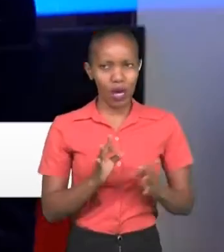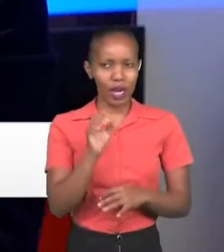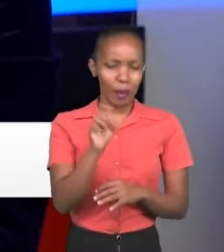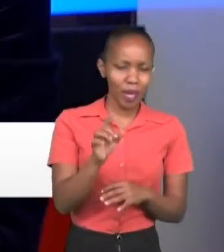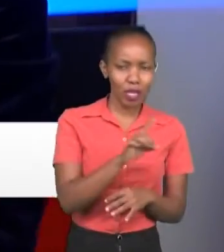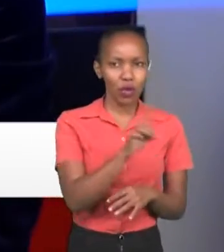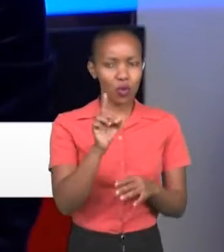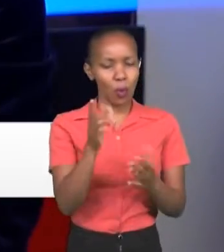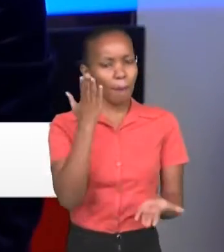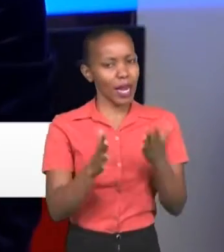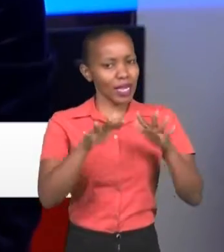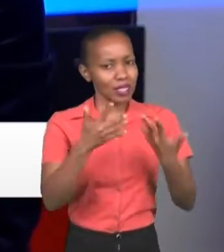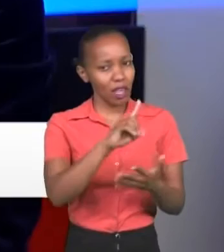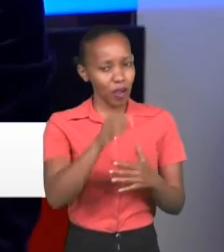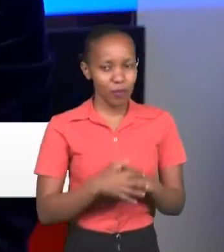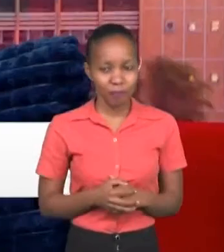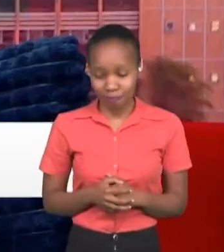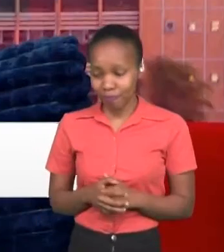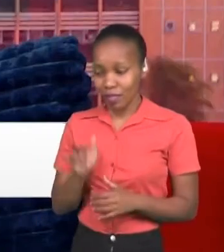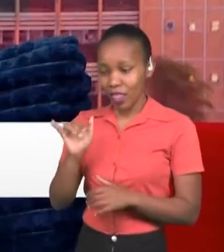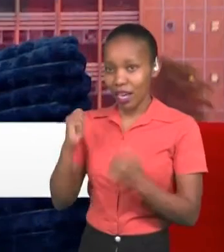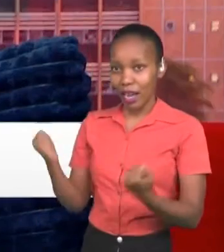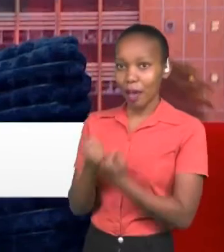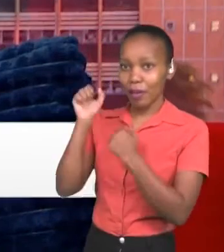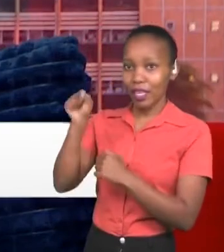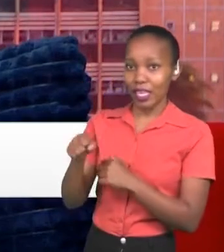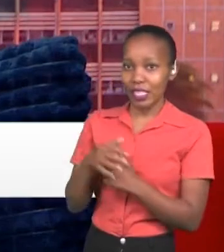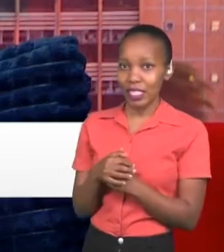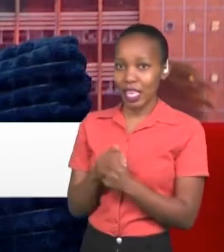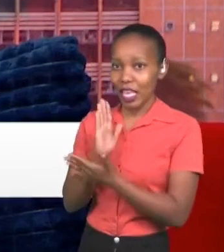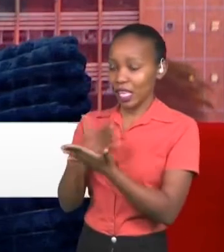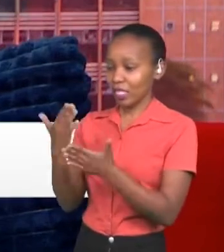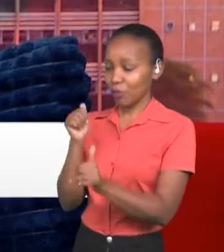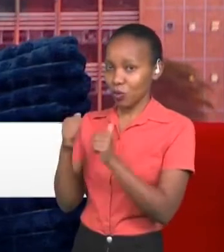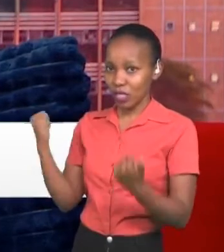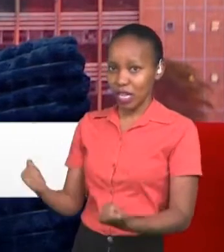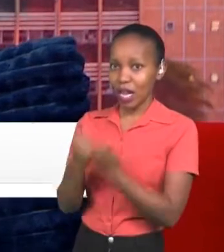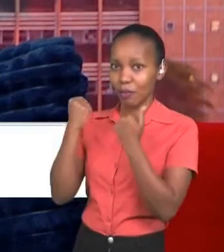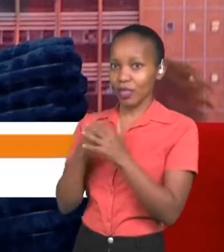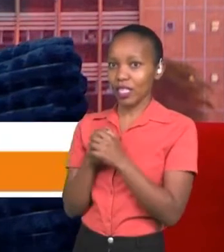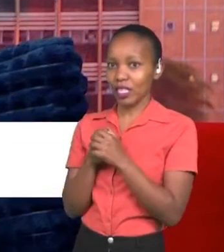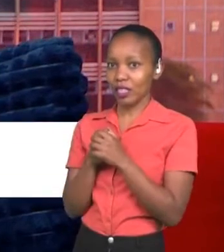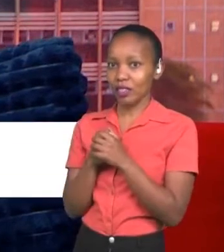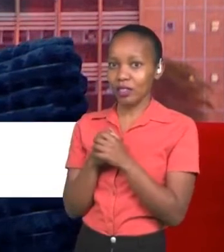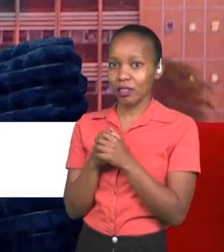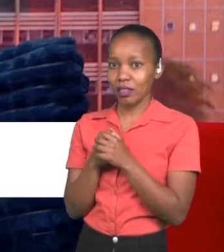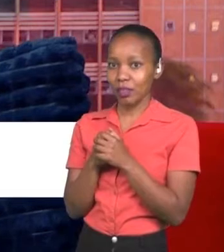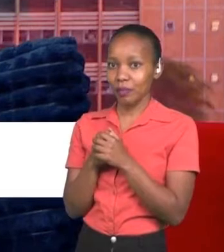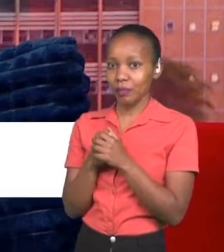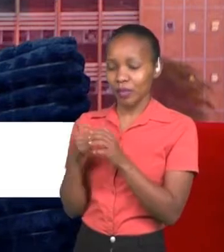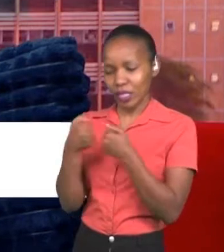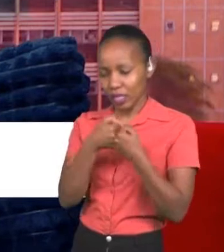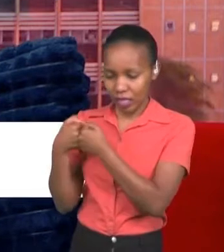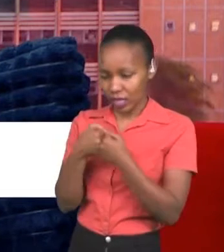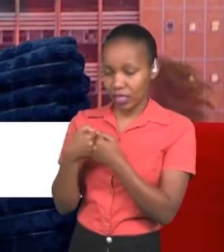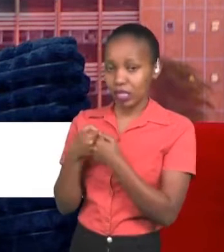Balance friends, demands. Well, you get you happen by the way. It's actually something that happened to me personally. Pia vina nakwanga nimepitia your time.